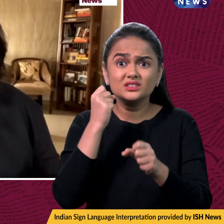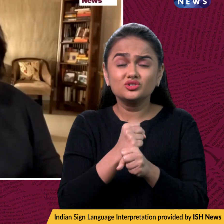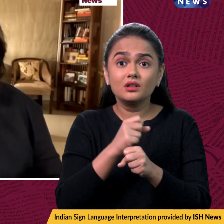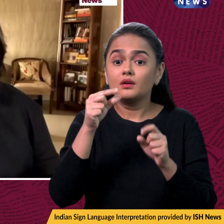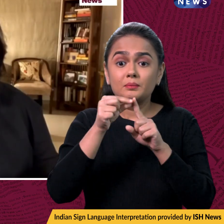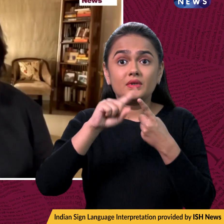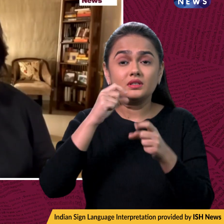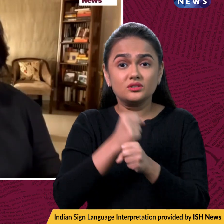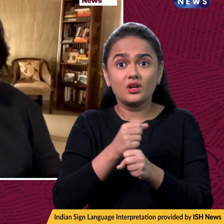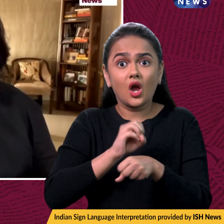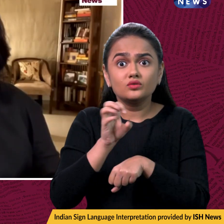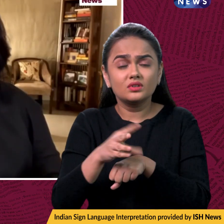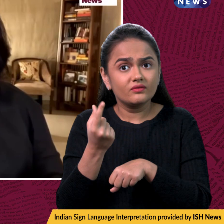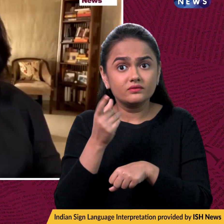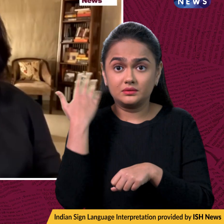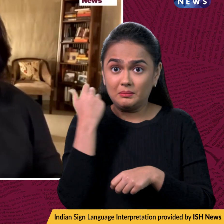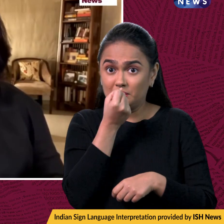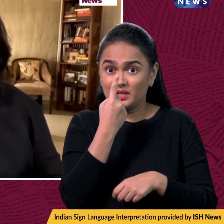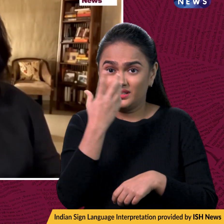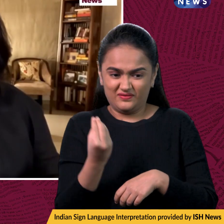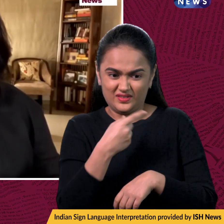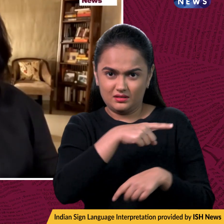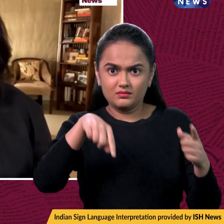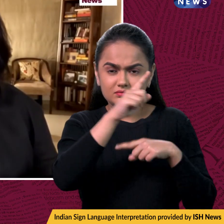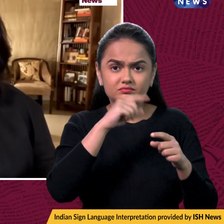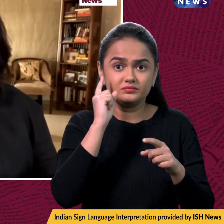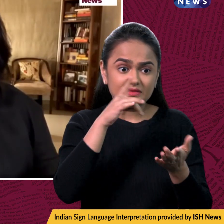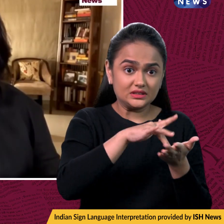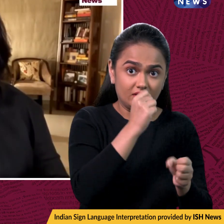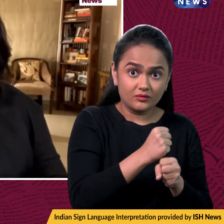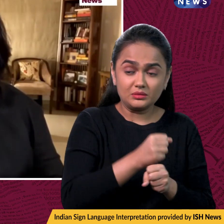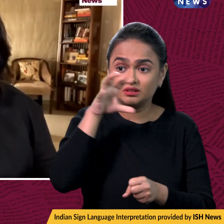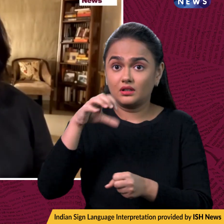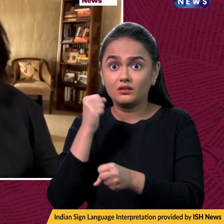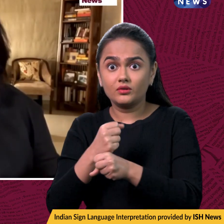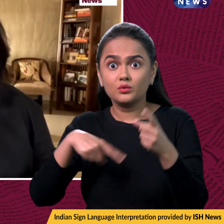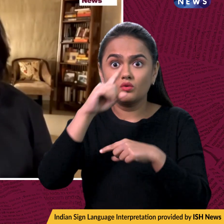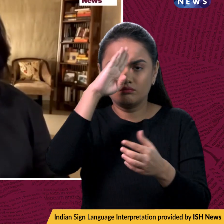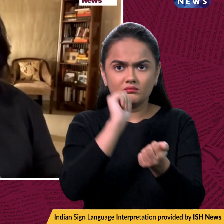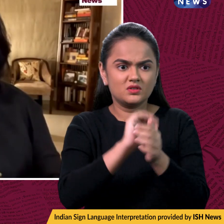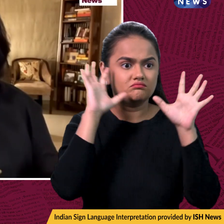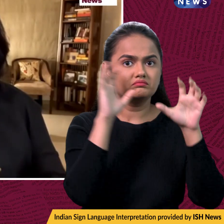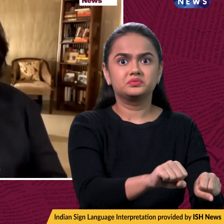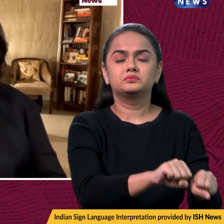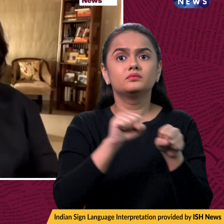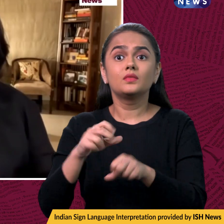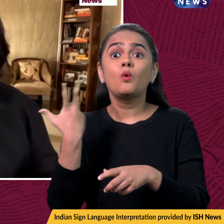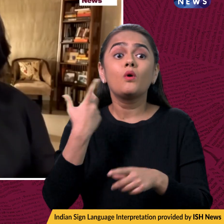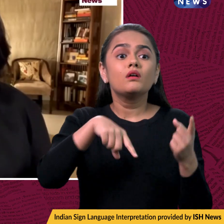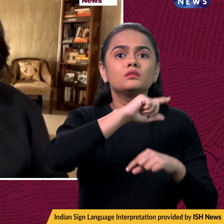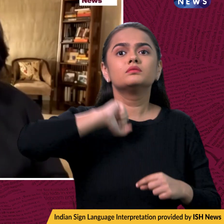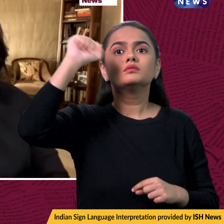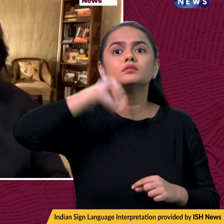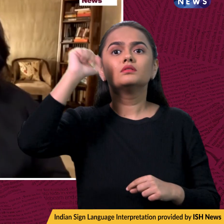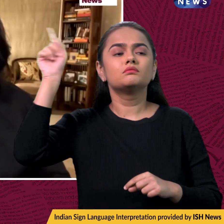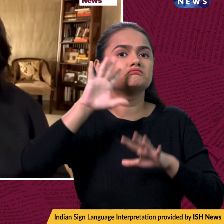be conducted at the earliest. On Monday evening, resident doctors of the state and central government hospitals were detained by the Delhi police as they were